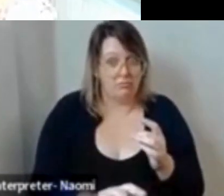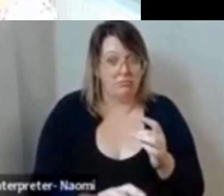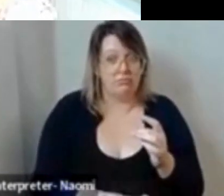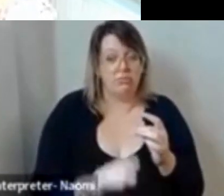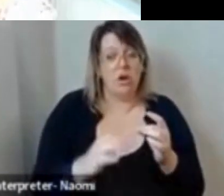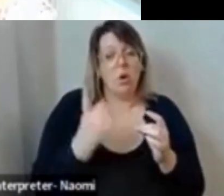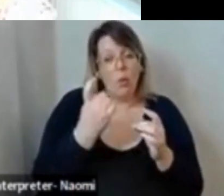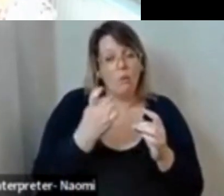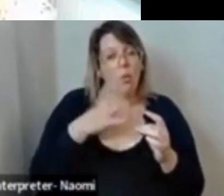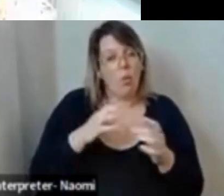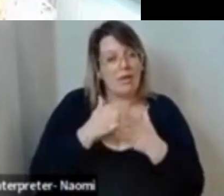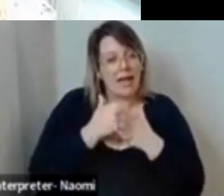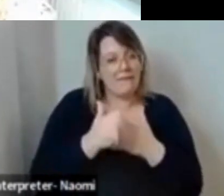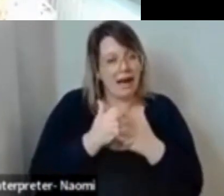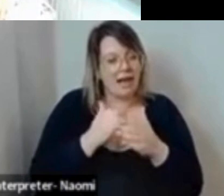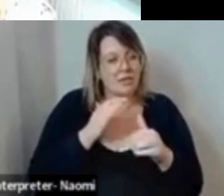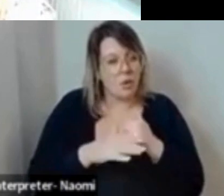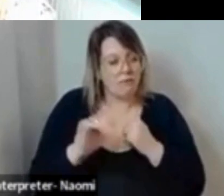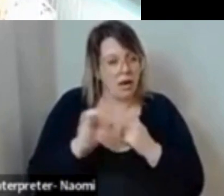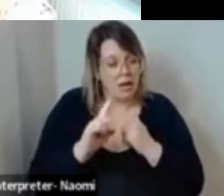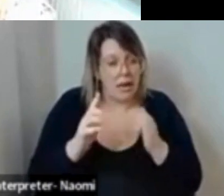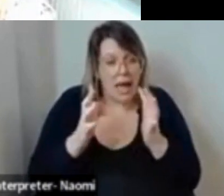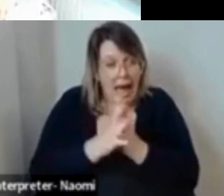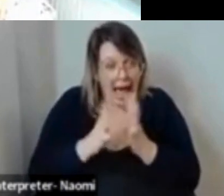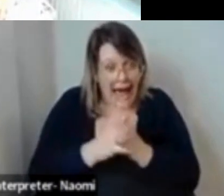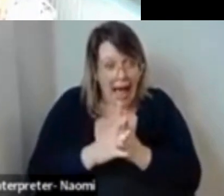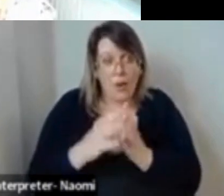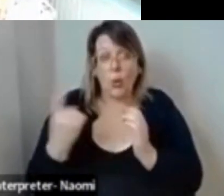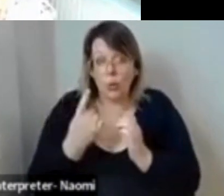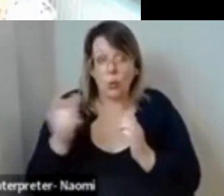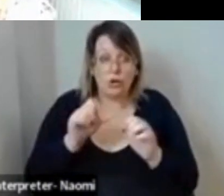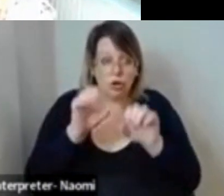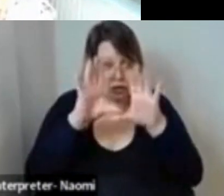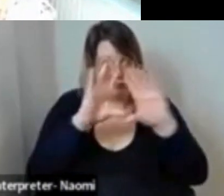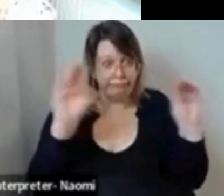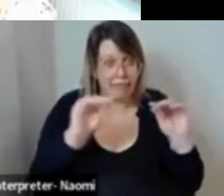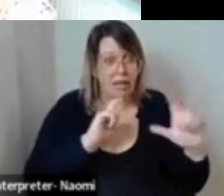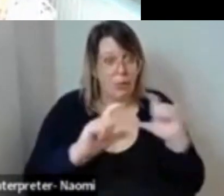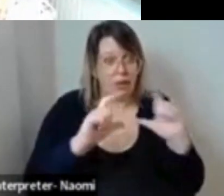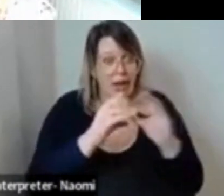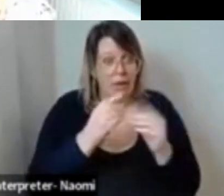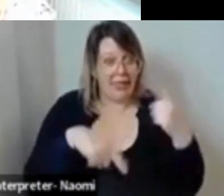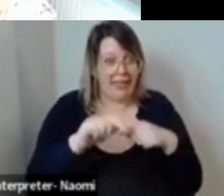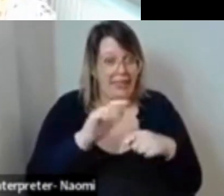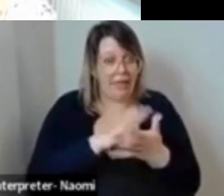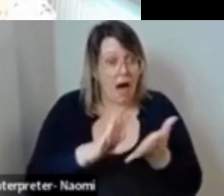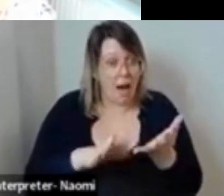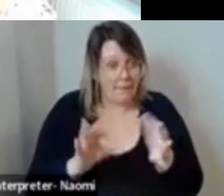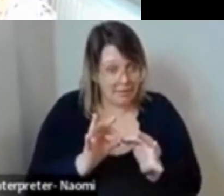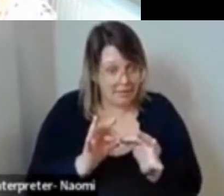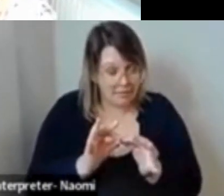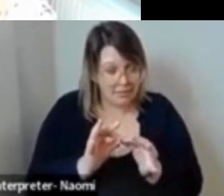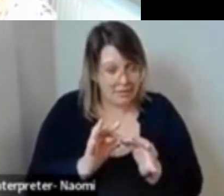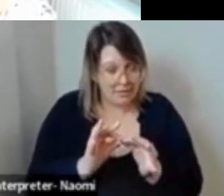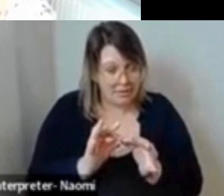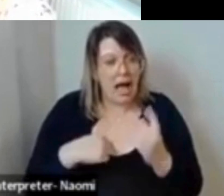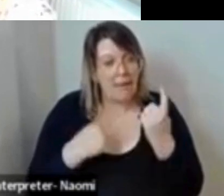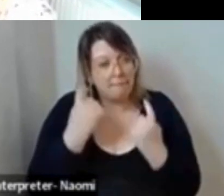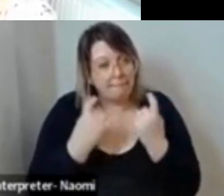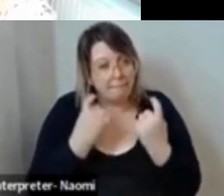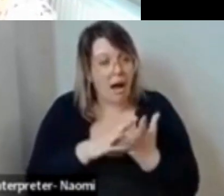on and ideas on is how and who we should communicate with in your hub. I'm specifically thinking hub